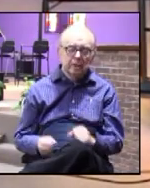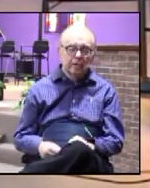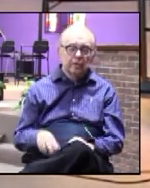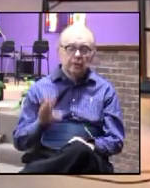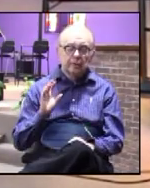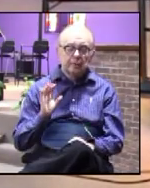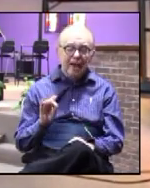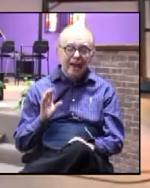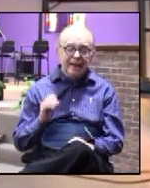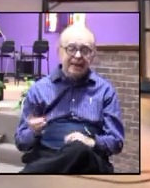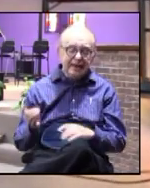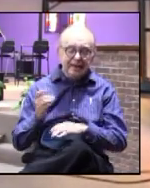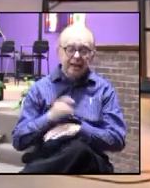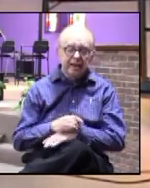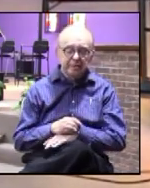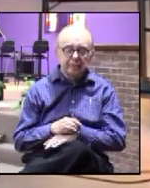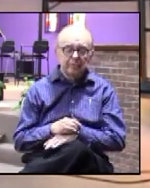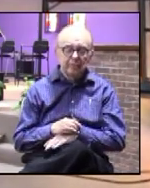days